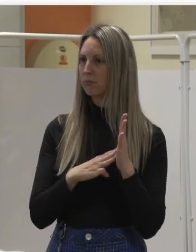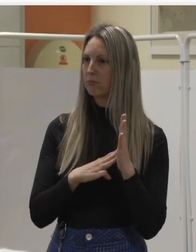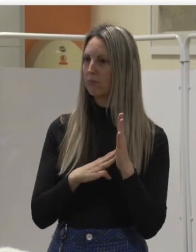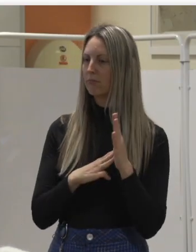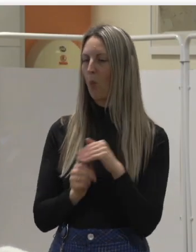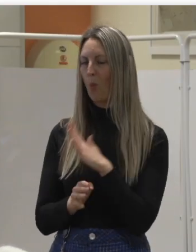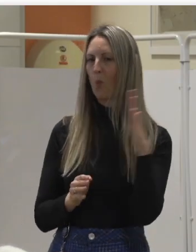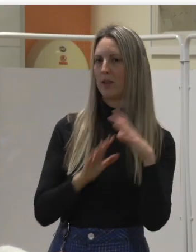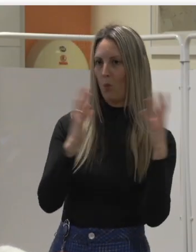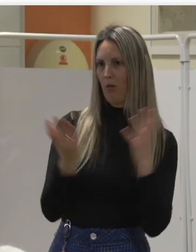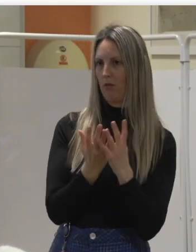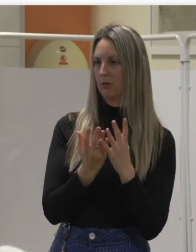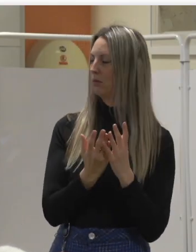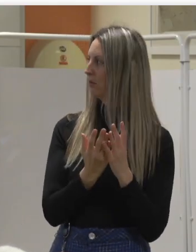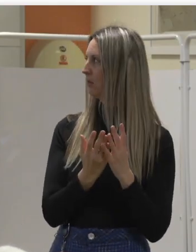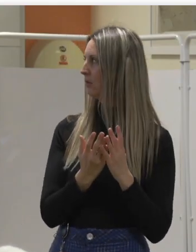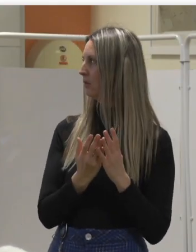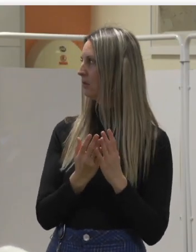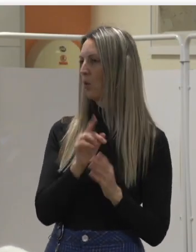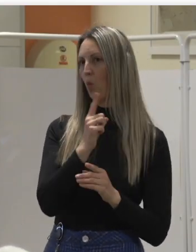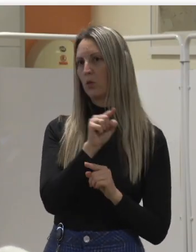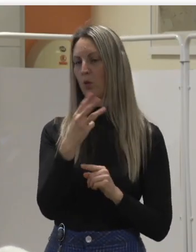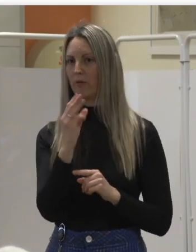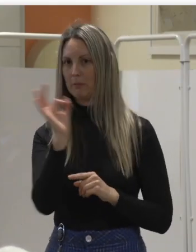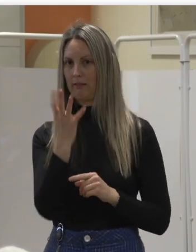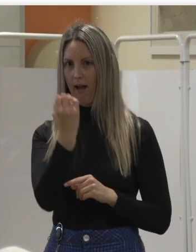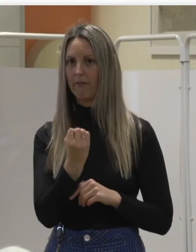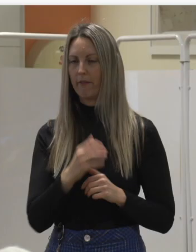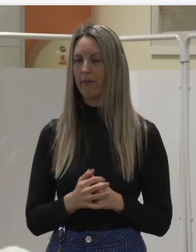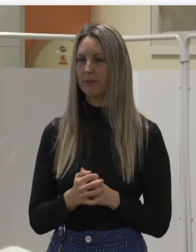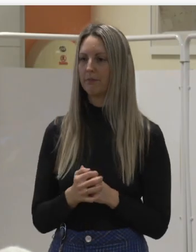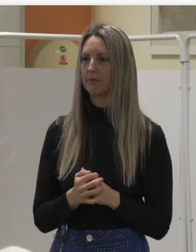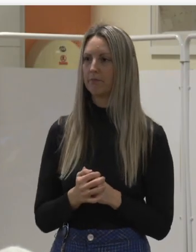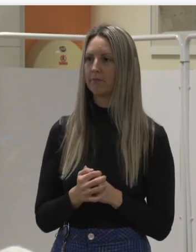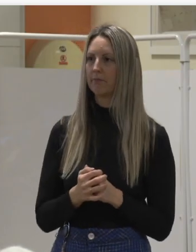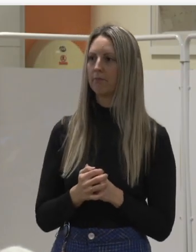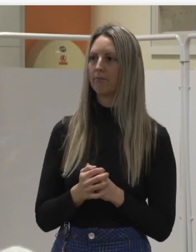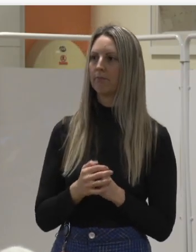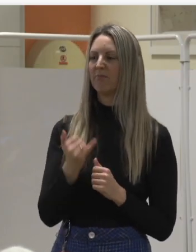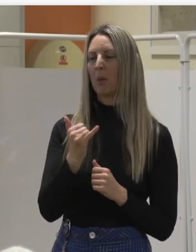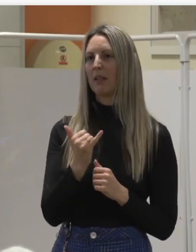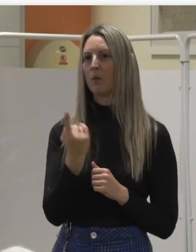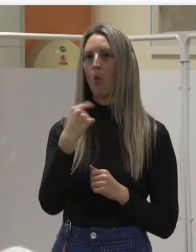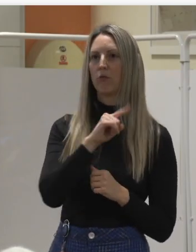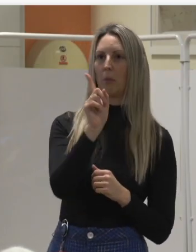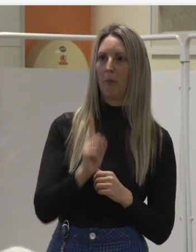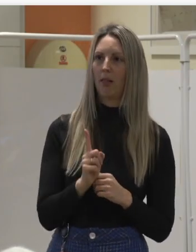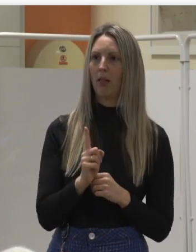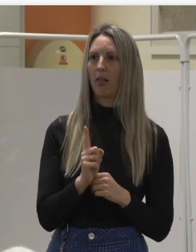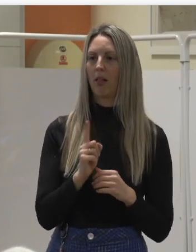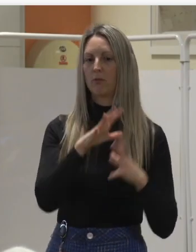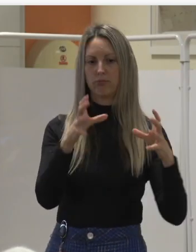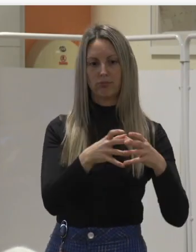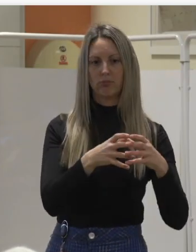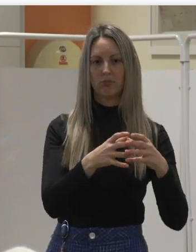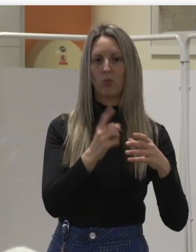world population has this condition. So in a group of 100 people, you may have 1 or 3 people who have this condition.